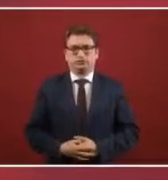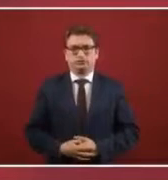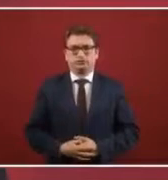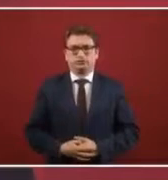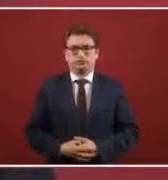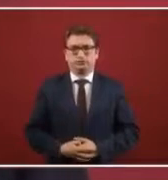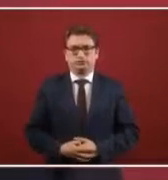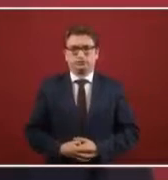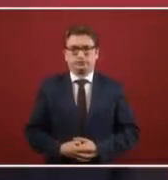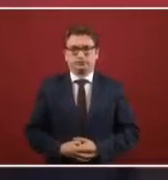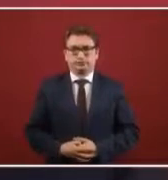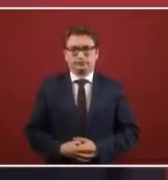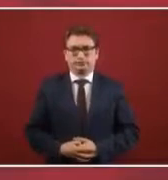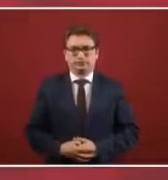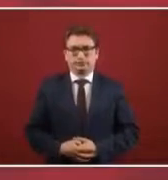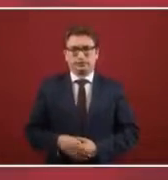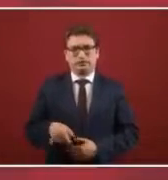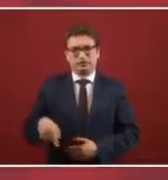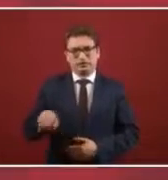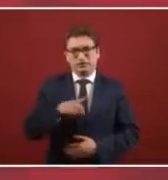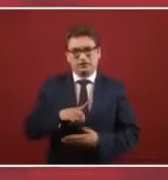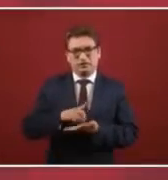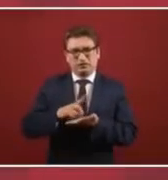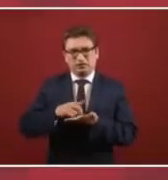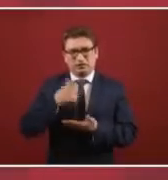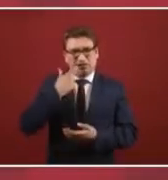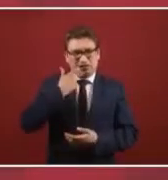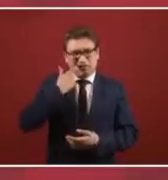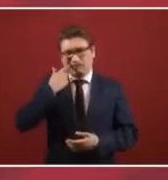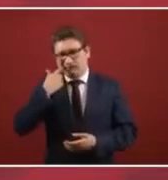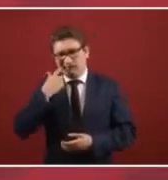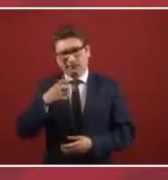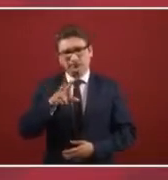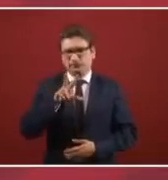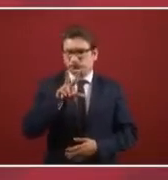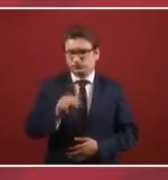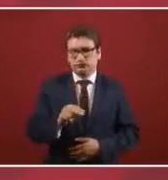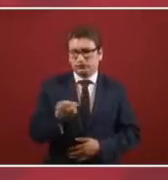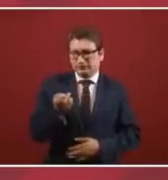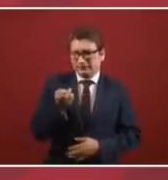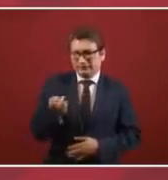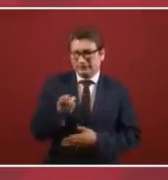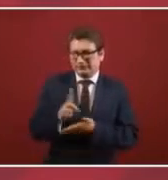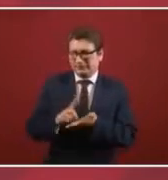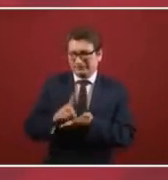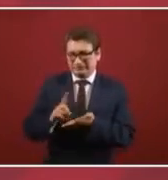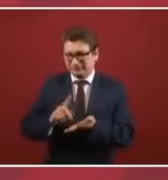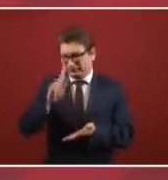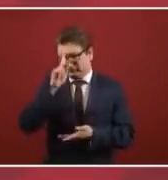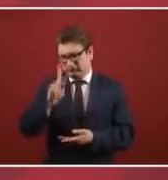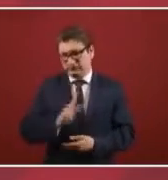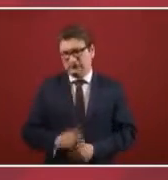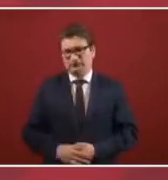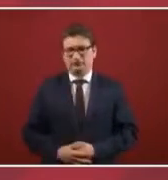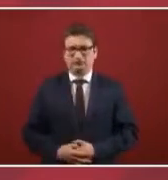con las adicciones, with these sobre todo addictions, con ese tipo de especially droga, with that type of